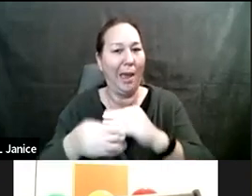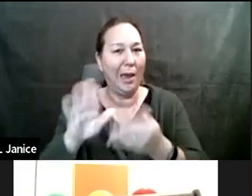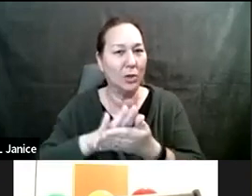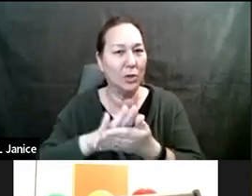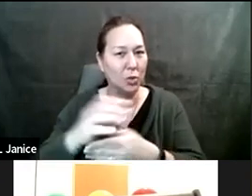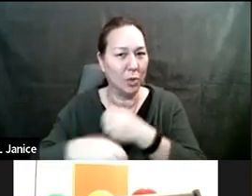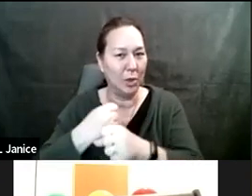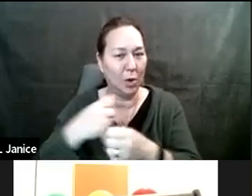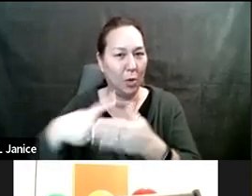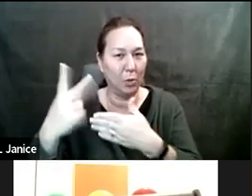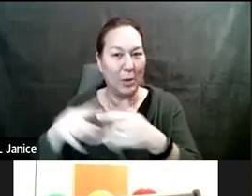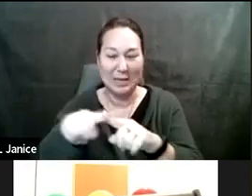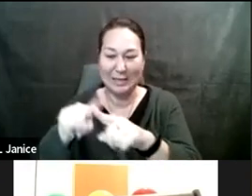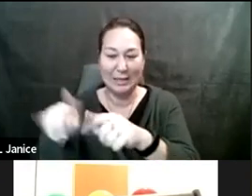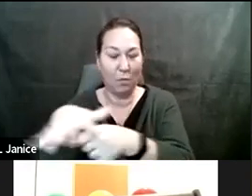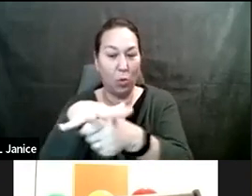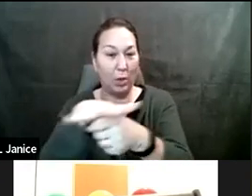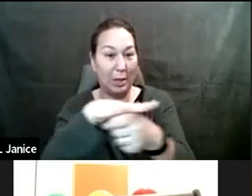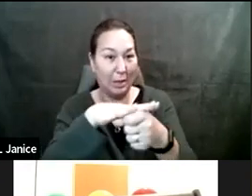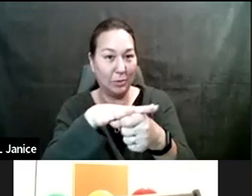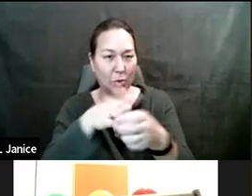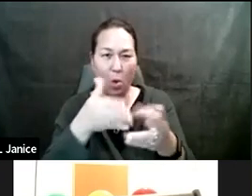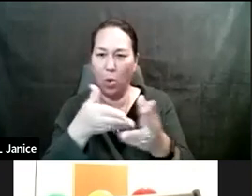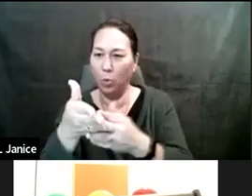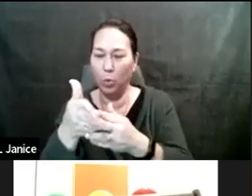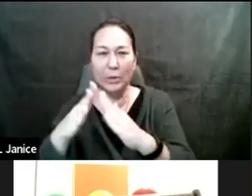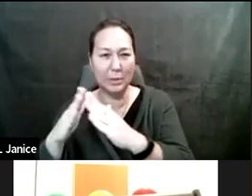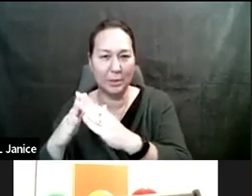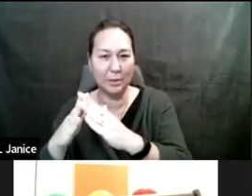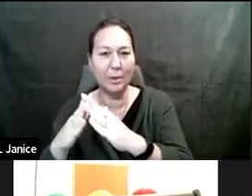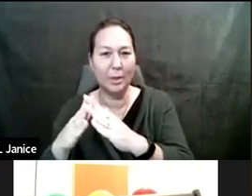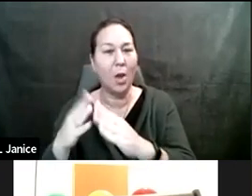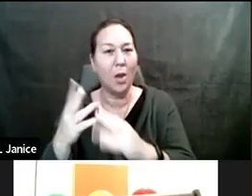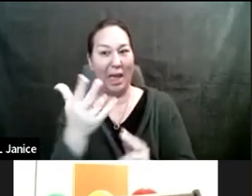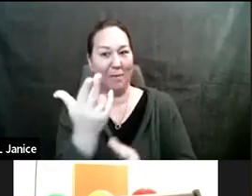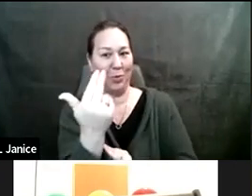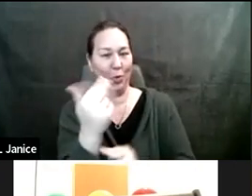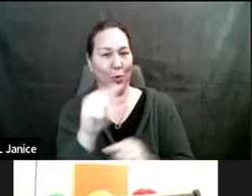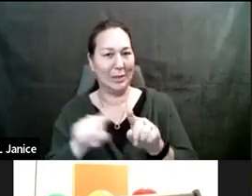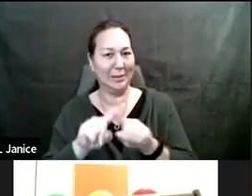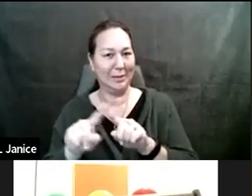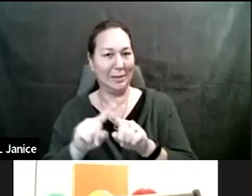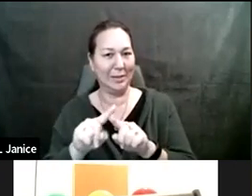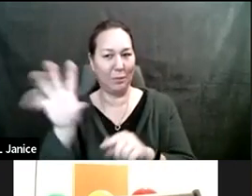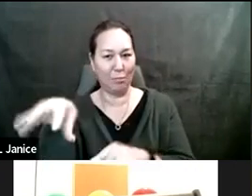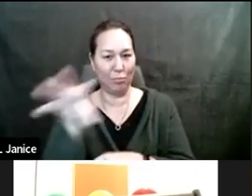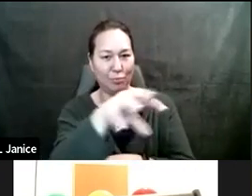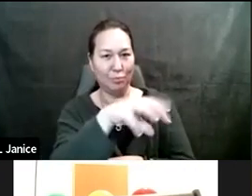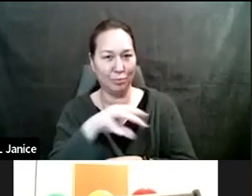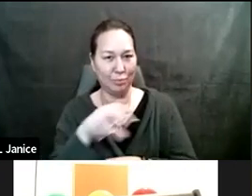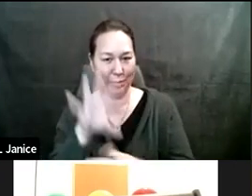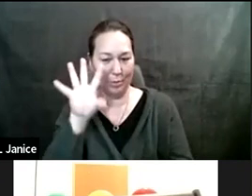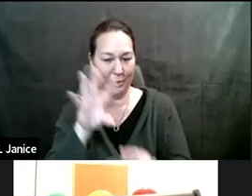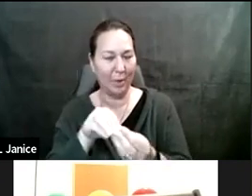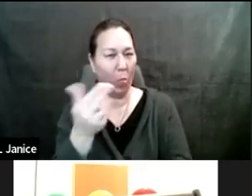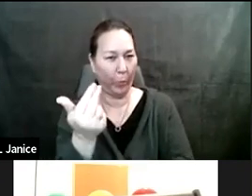um different locations across the city it's actually 13 different locations across the city and we're thrilled to